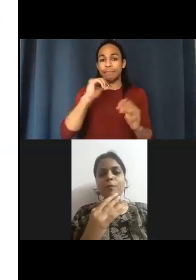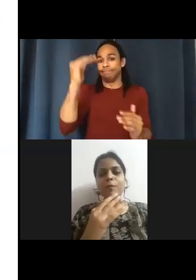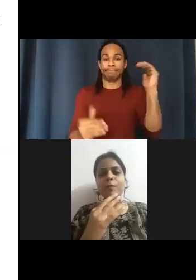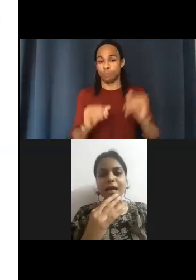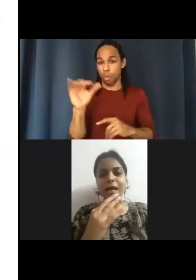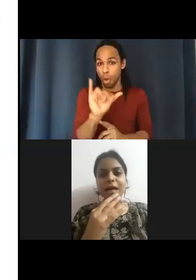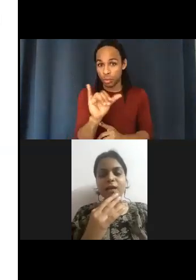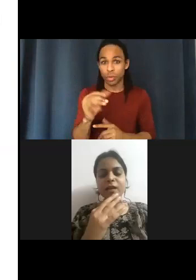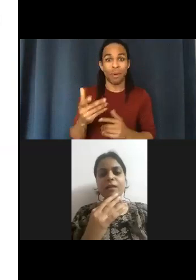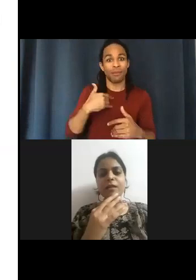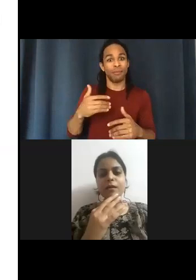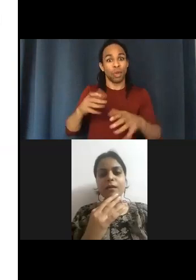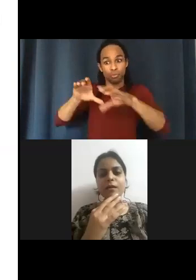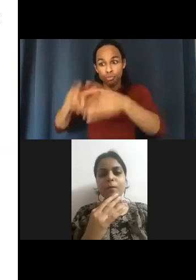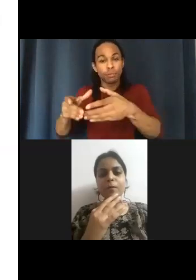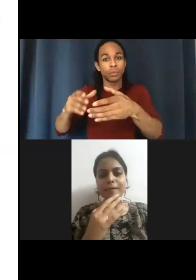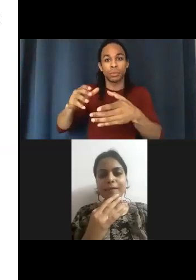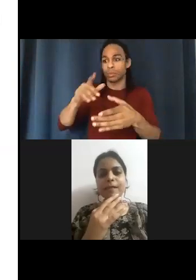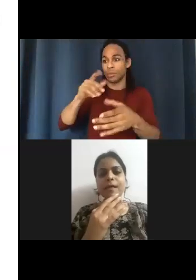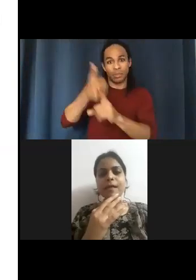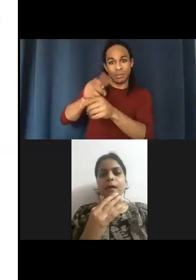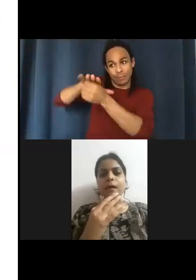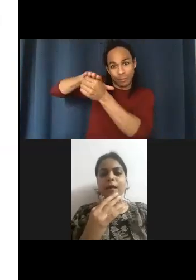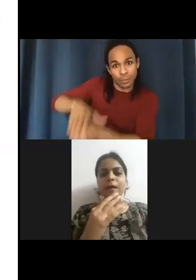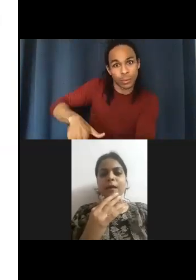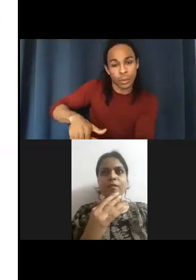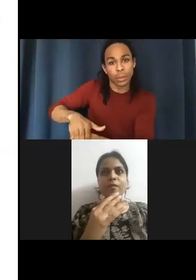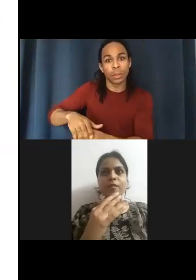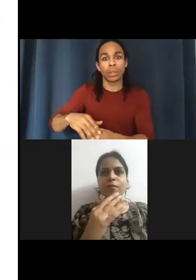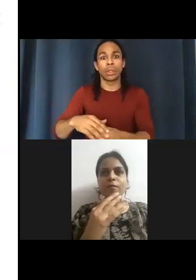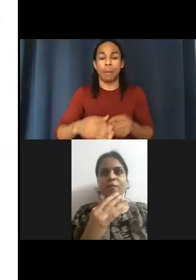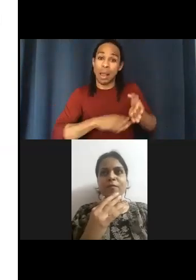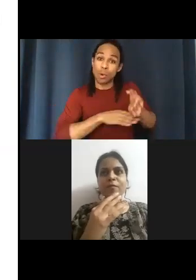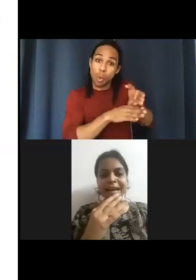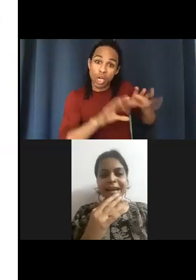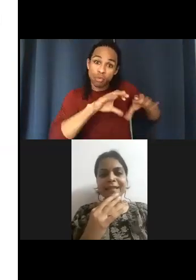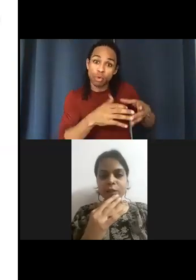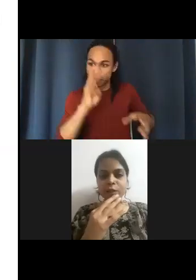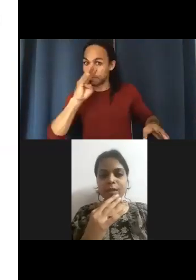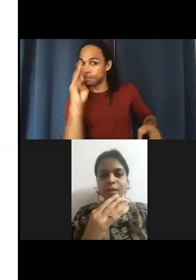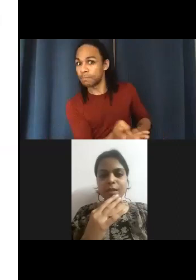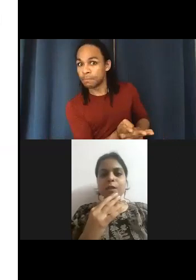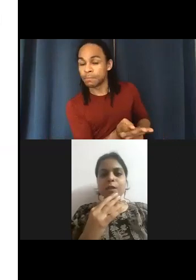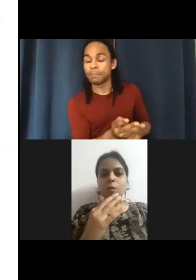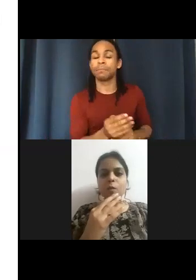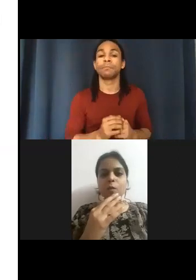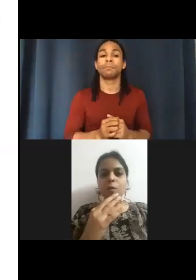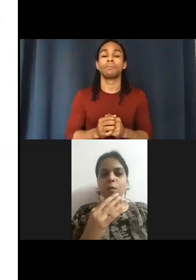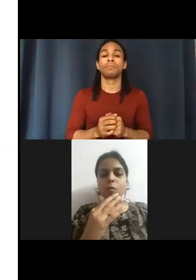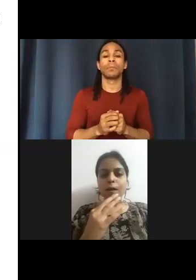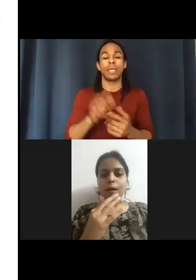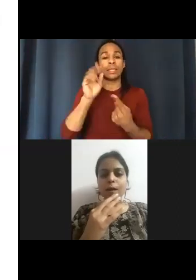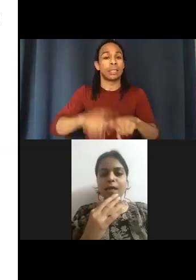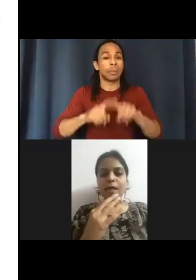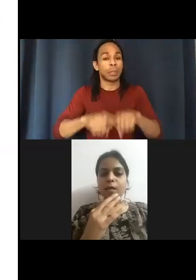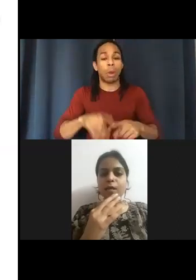groups, populations, and vulnerable persons um, from varied identities and locations. So